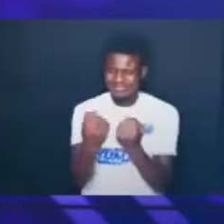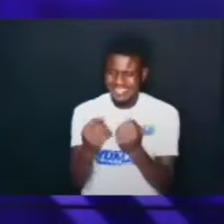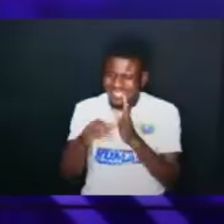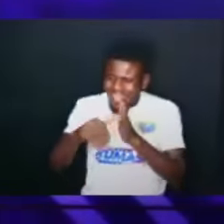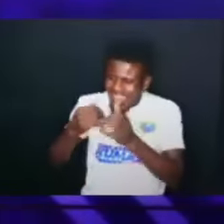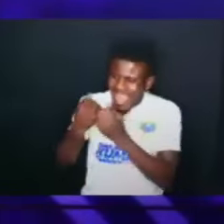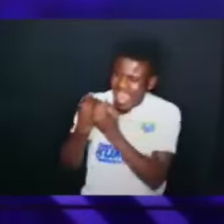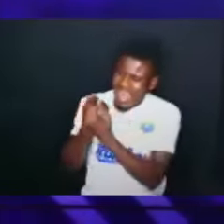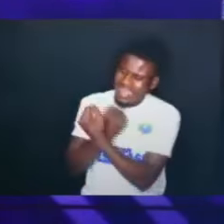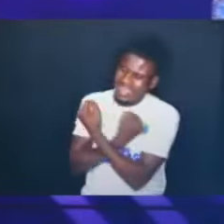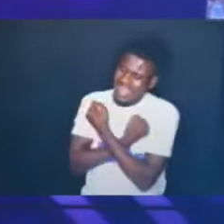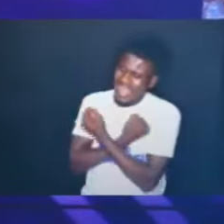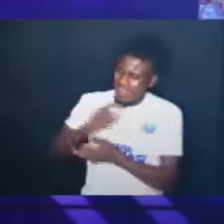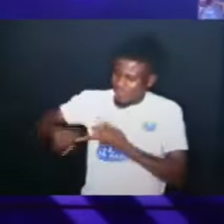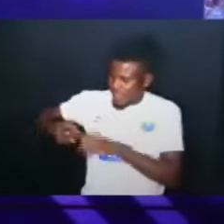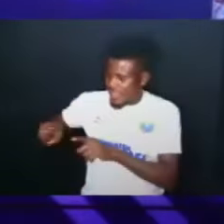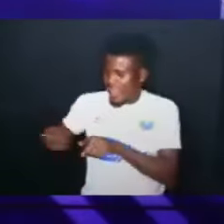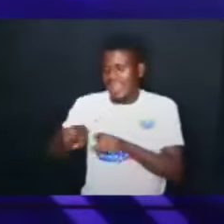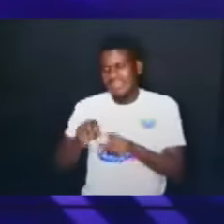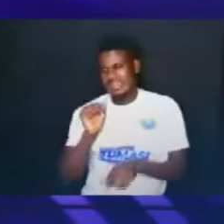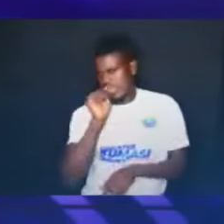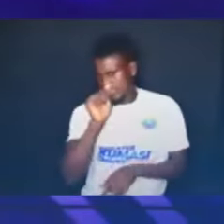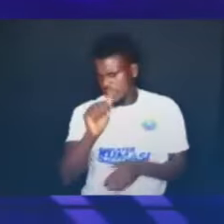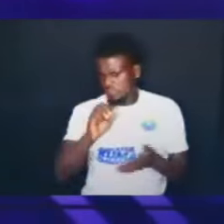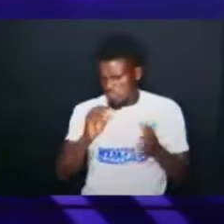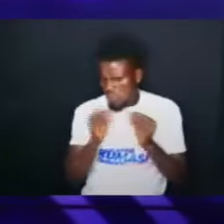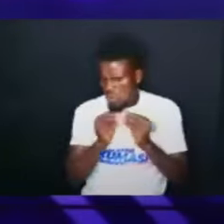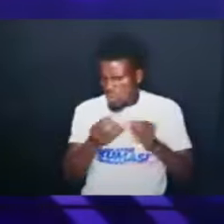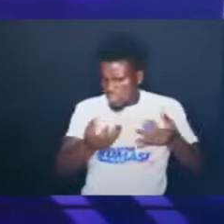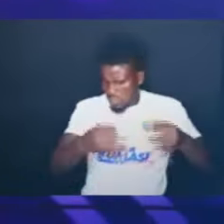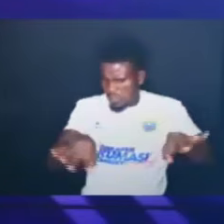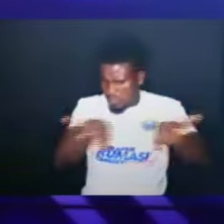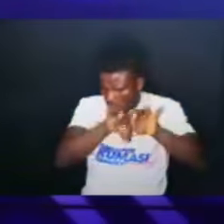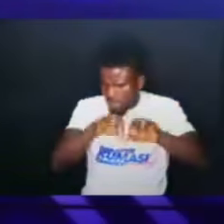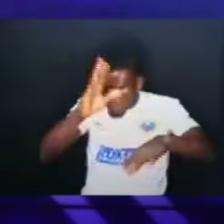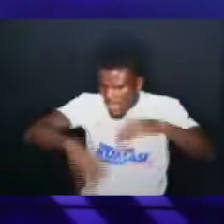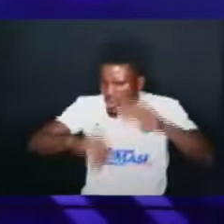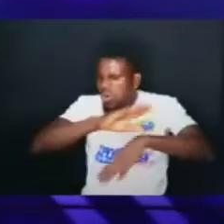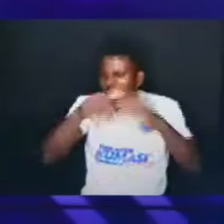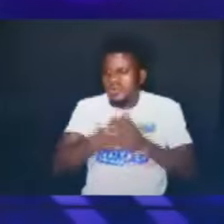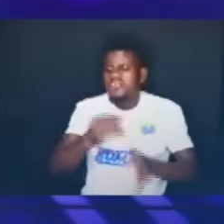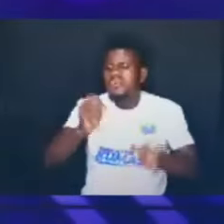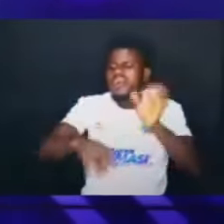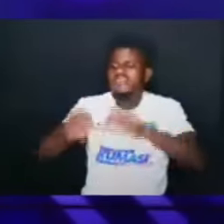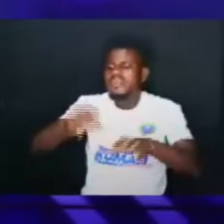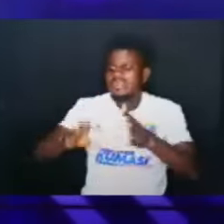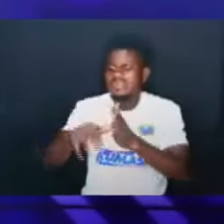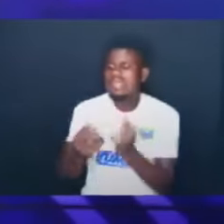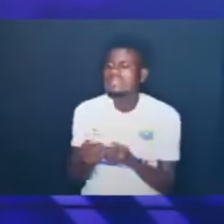to love your neighbor as yourself is more important than all burnt offerings